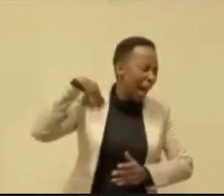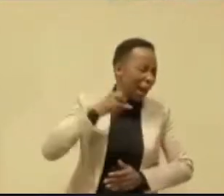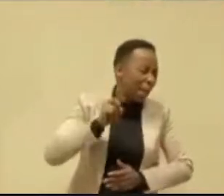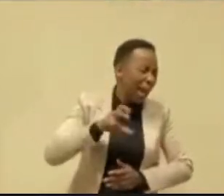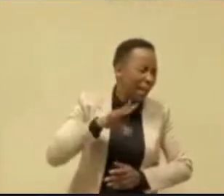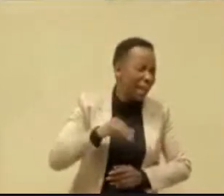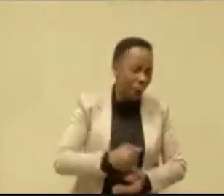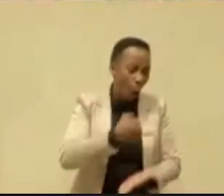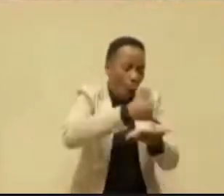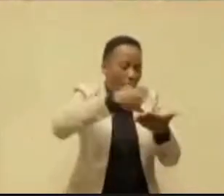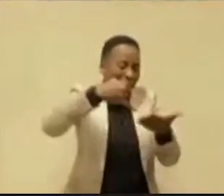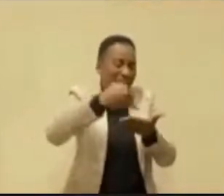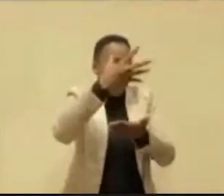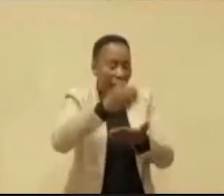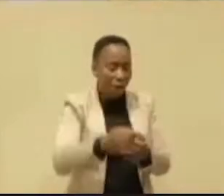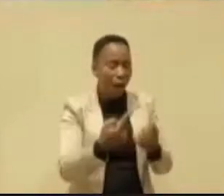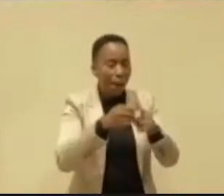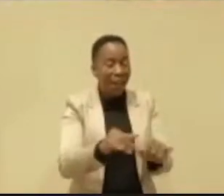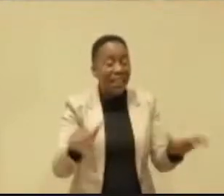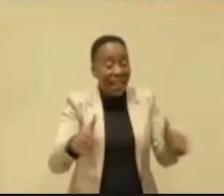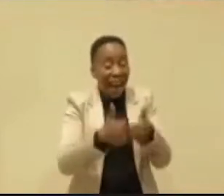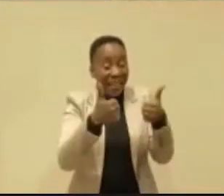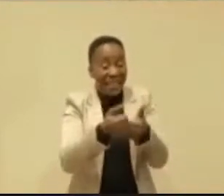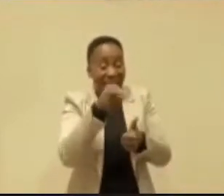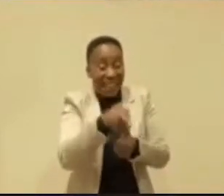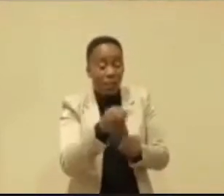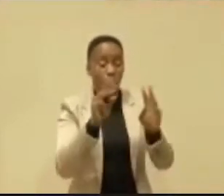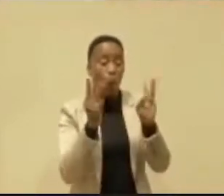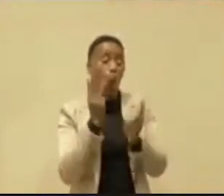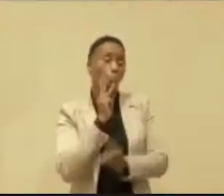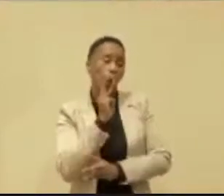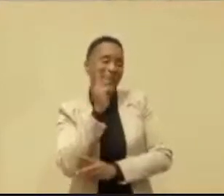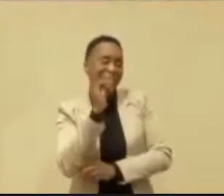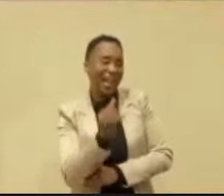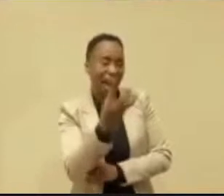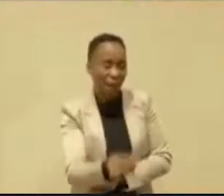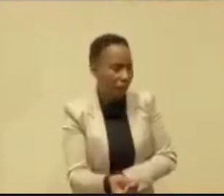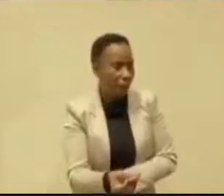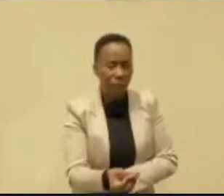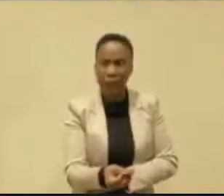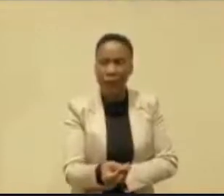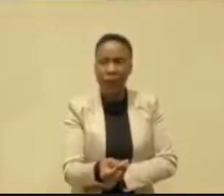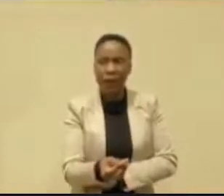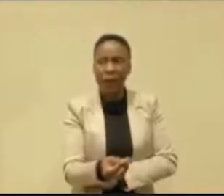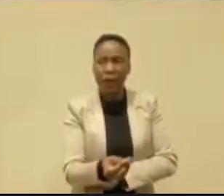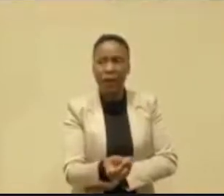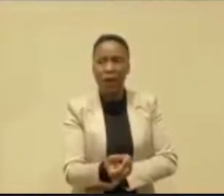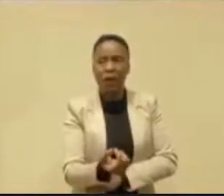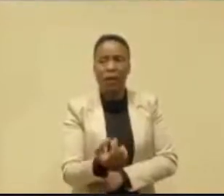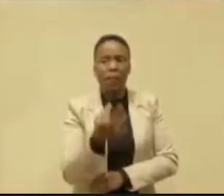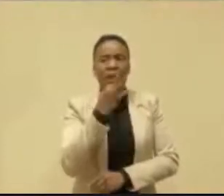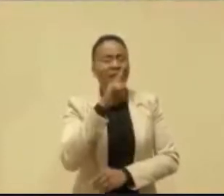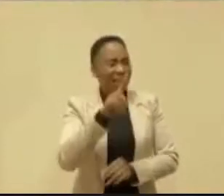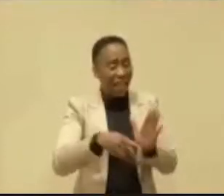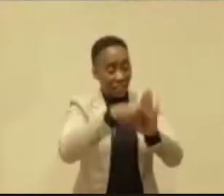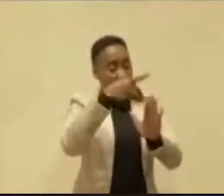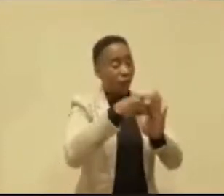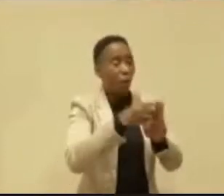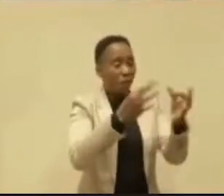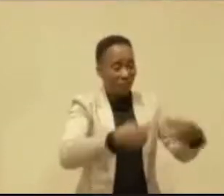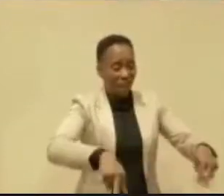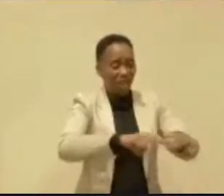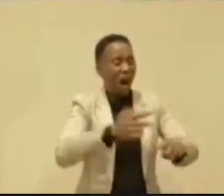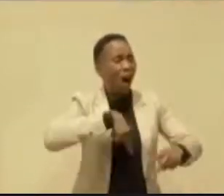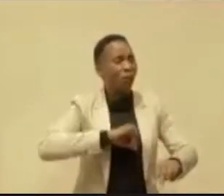are still having this challenge here months how are we you saying we develop our villages